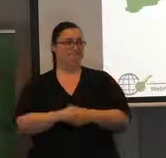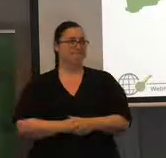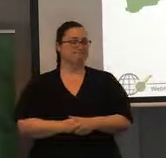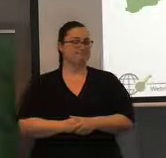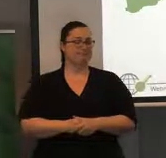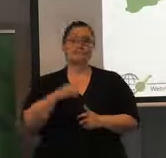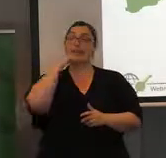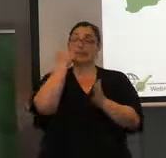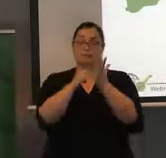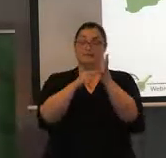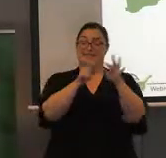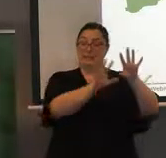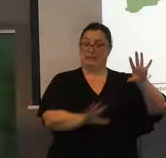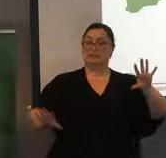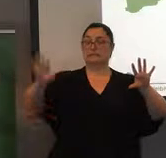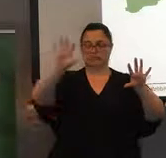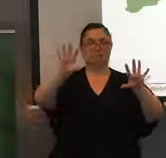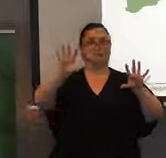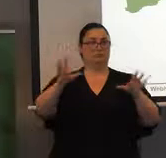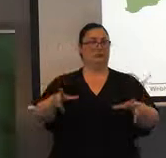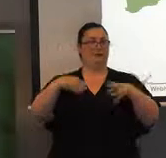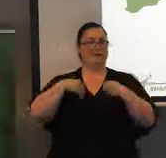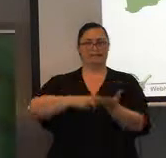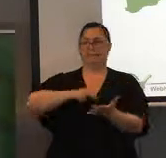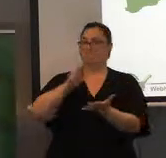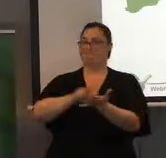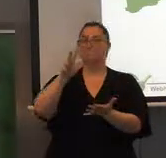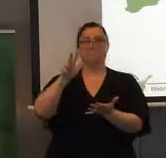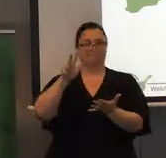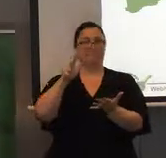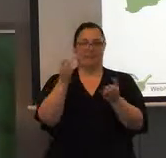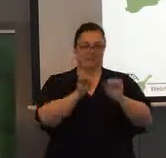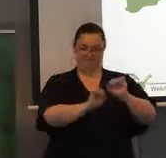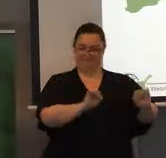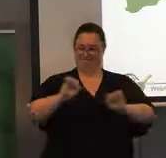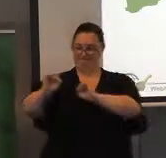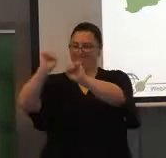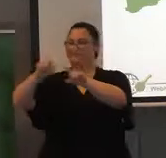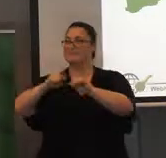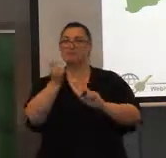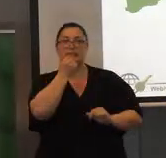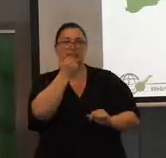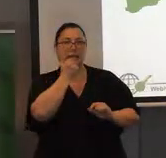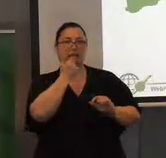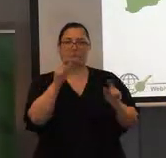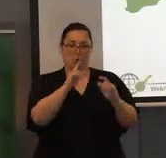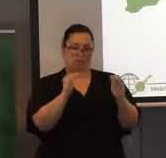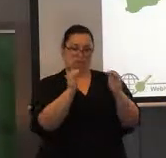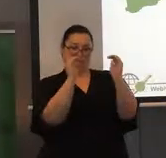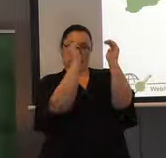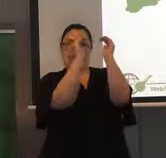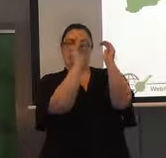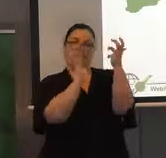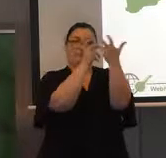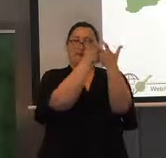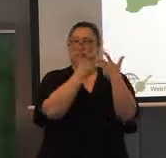Now, each of the states bought into the requirements, and each of them set up different dates and different levels that they would meet